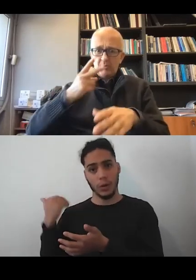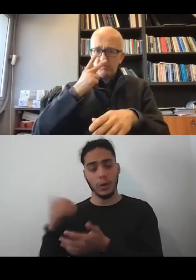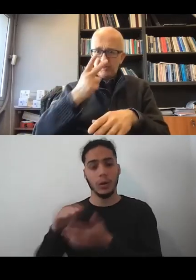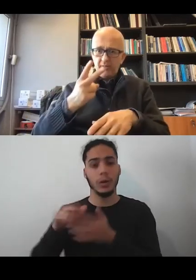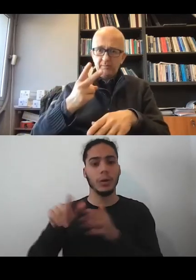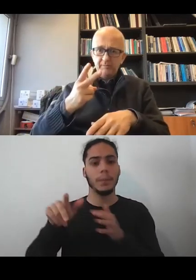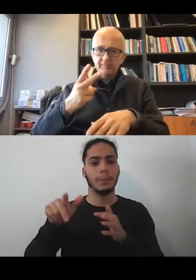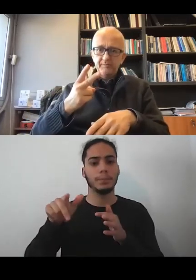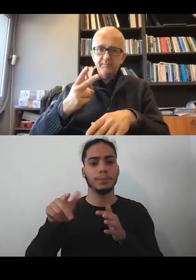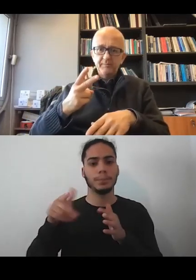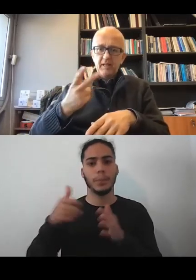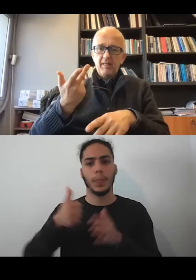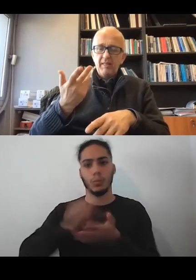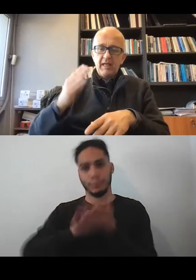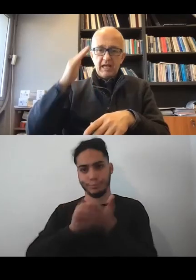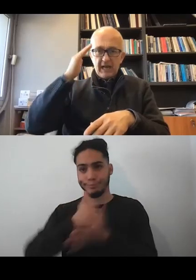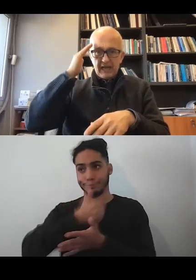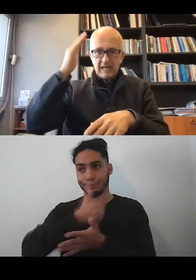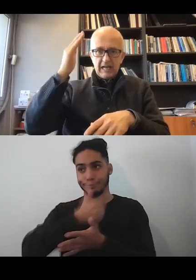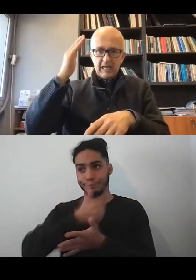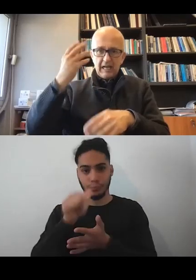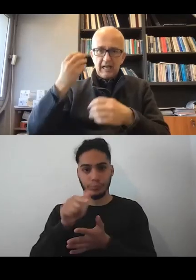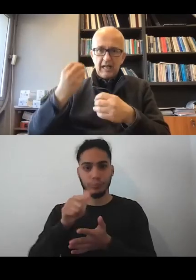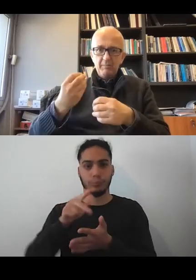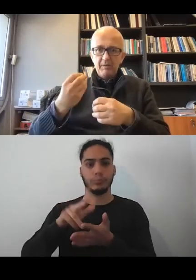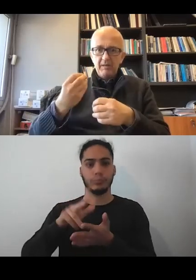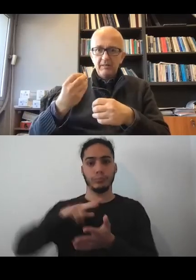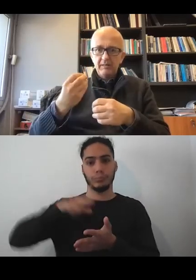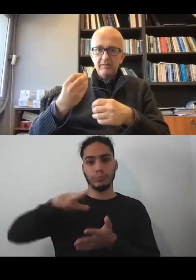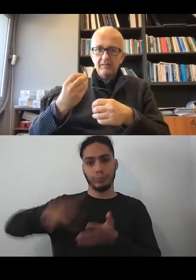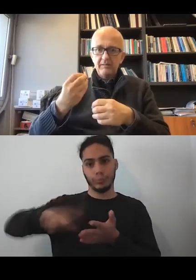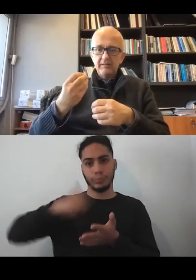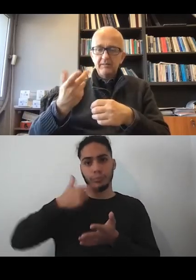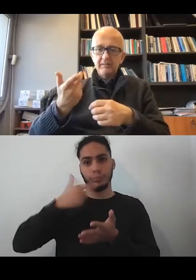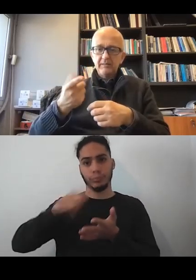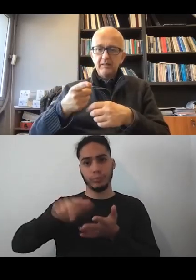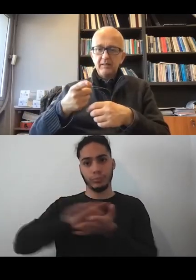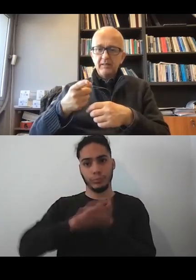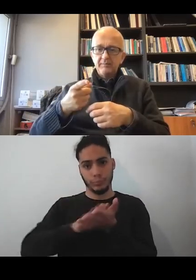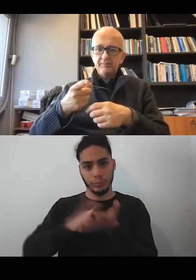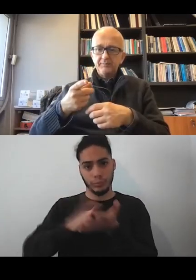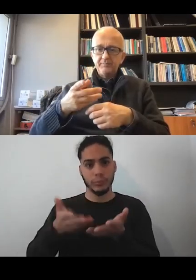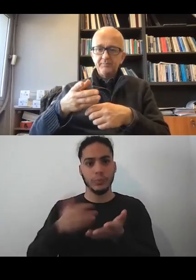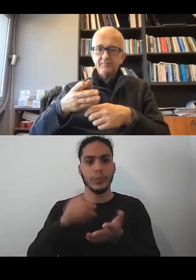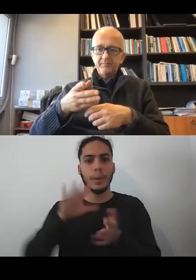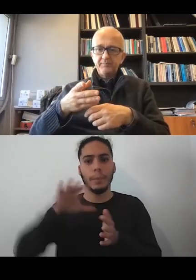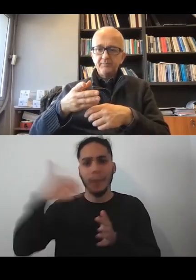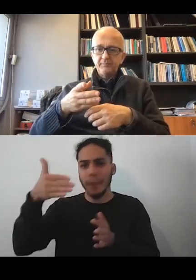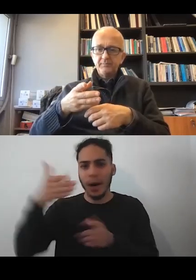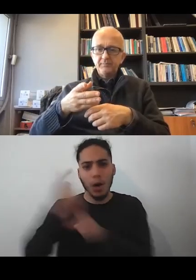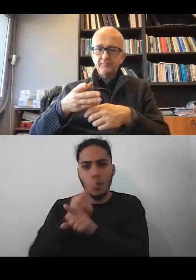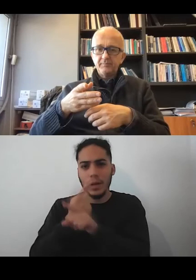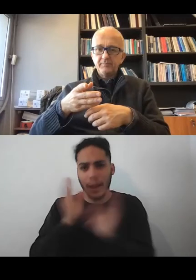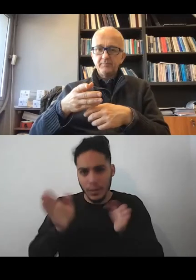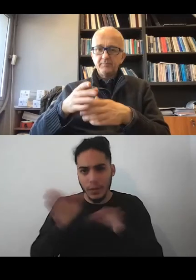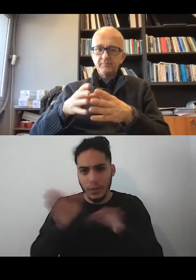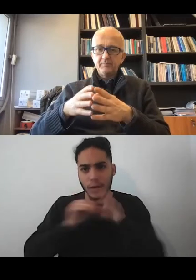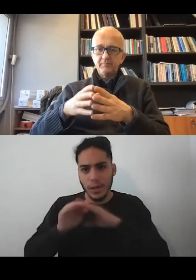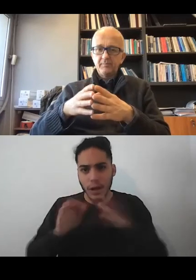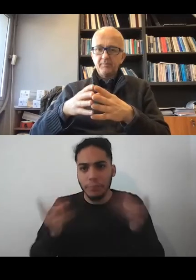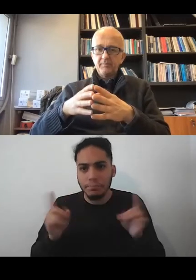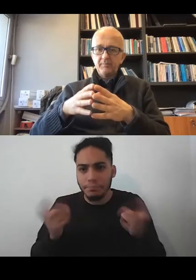good morning gesture, the bom dia gesture in Portuguese Sign Language. So the first thing to do is